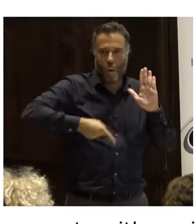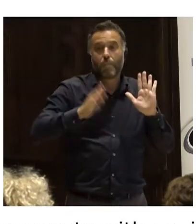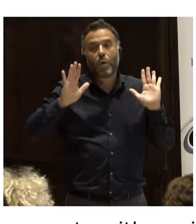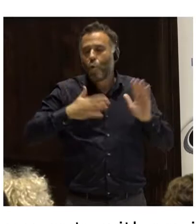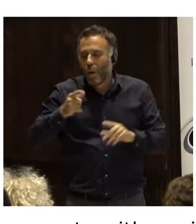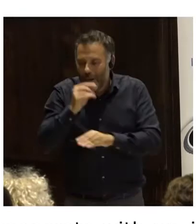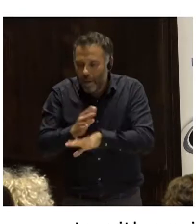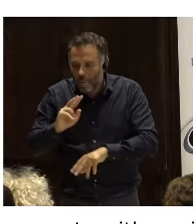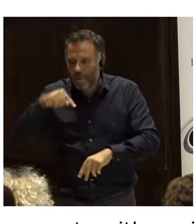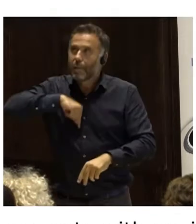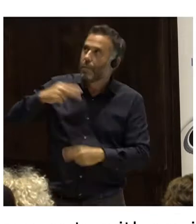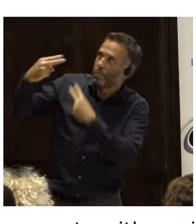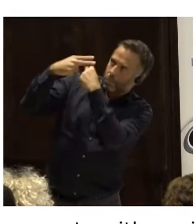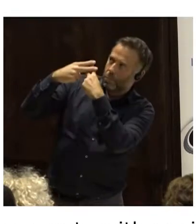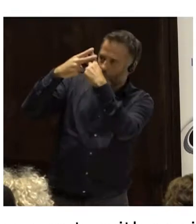find out if